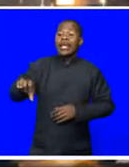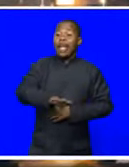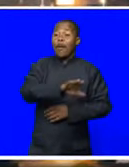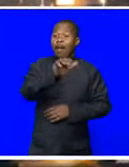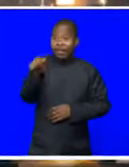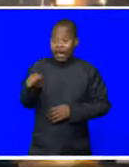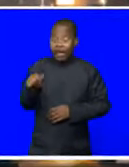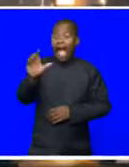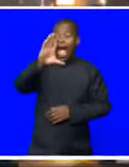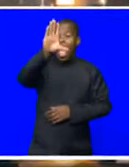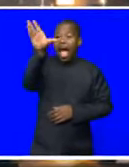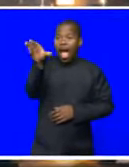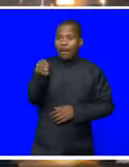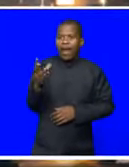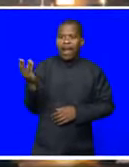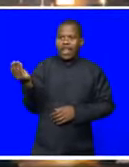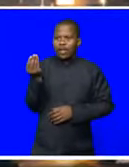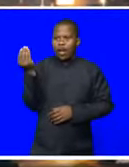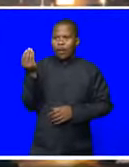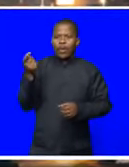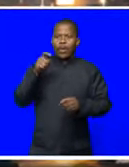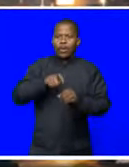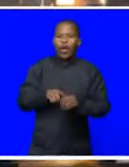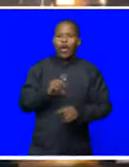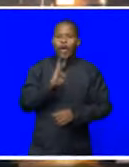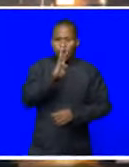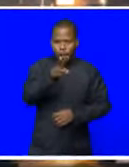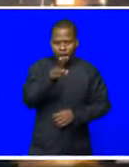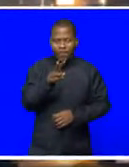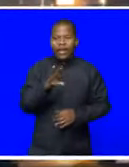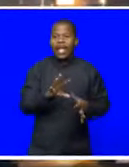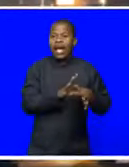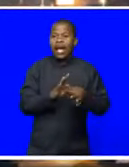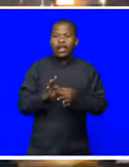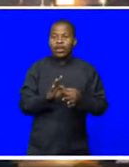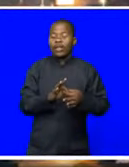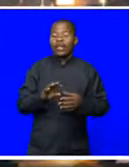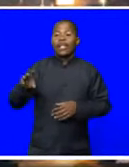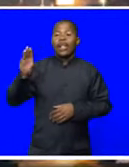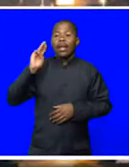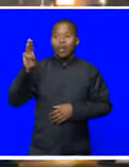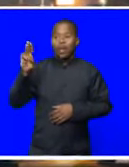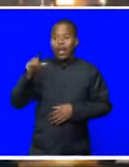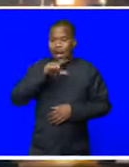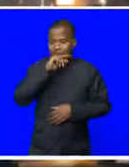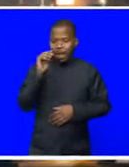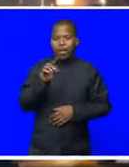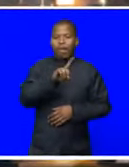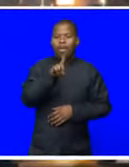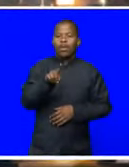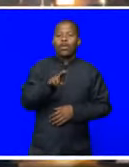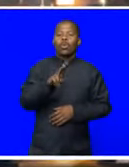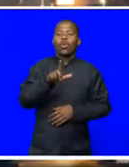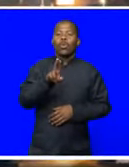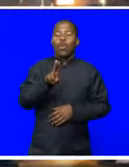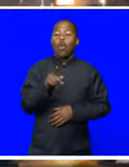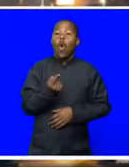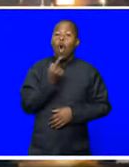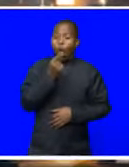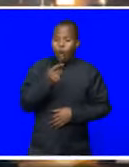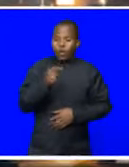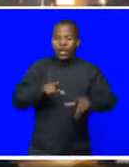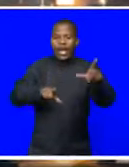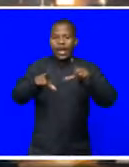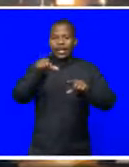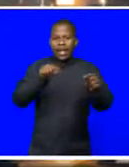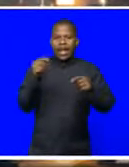in the African Champs qualifiers in the Republic of South Africa this month. Now, the association's president, Percy Zulu, says the national championships will be